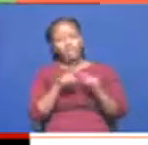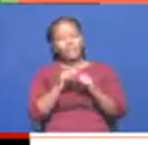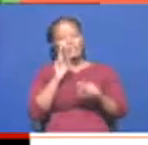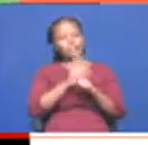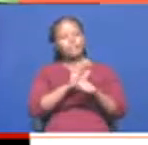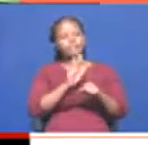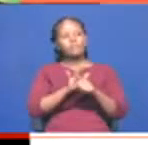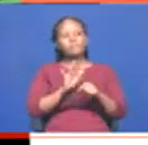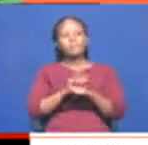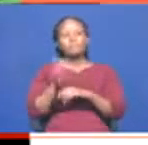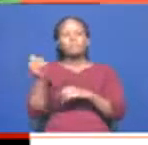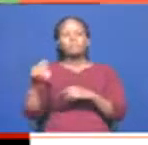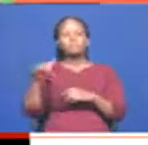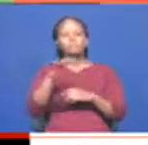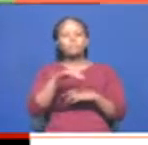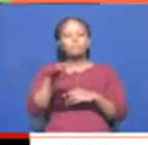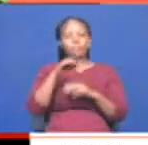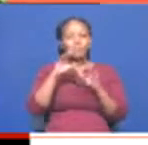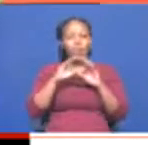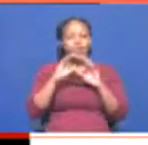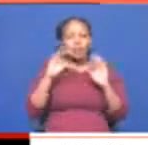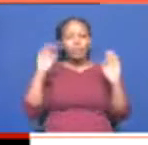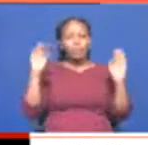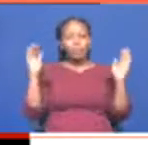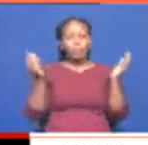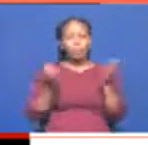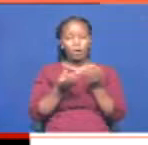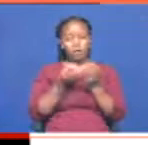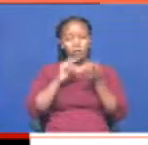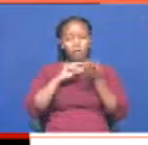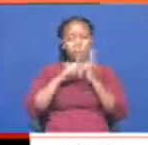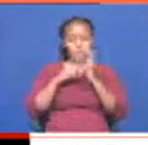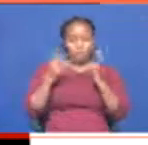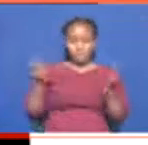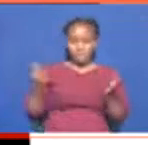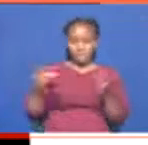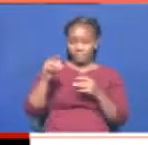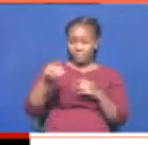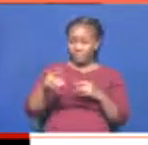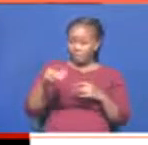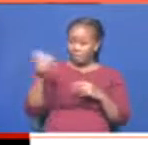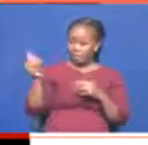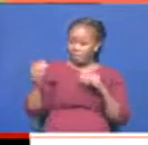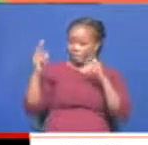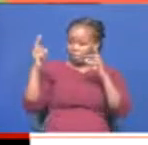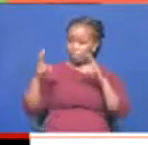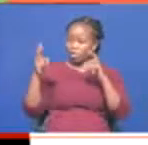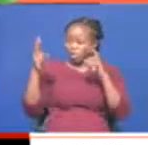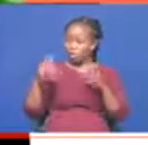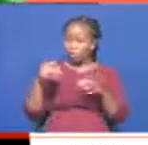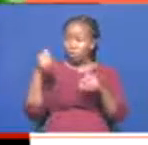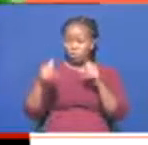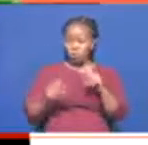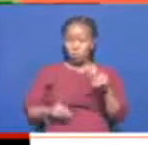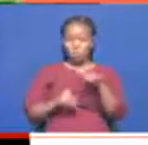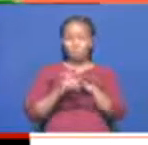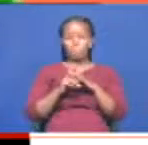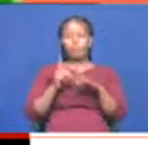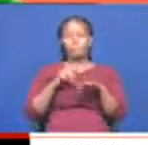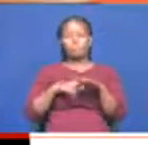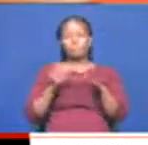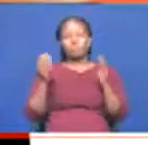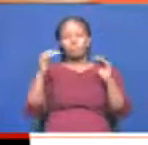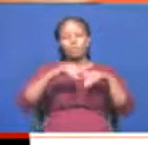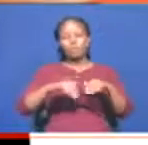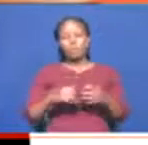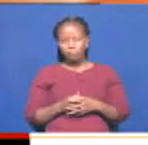world. And therefore, this is another topic that will come up during this convention.